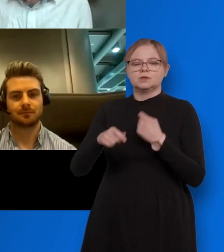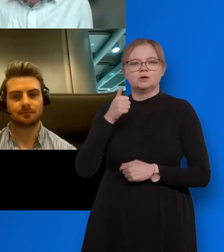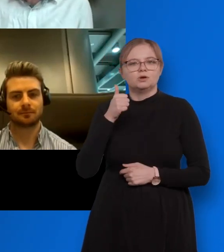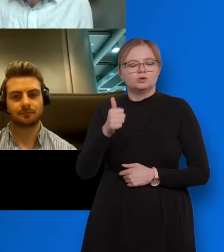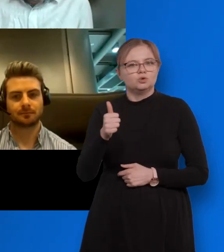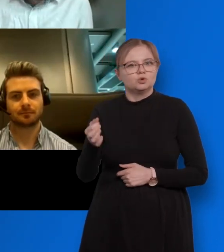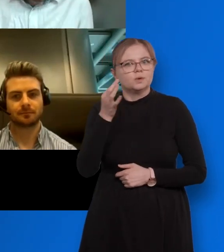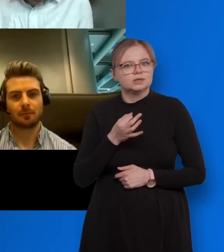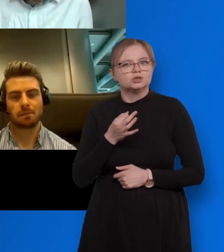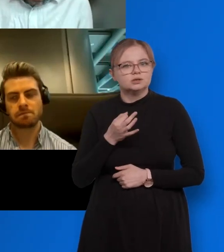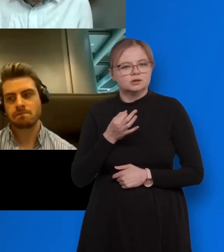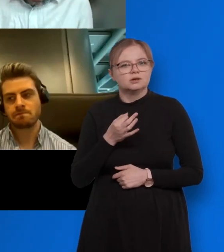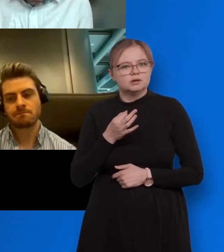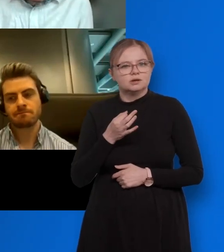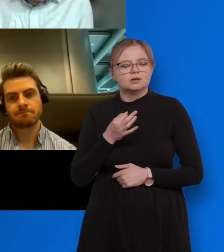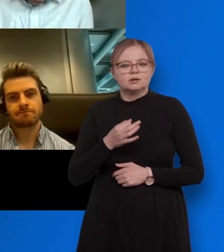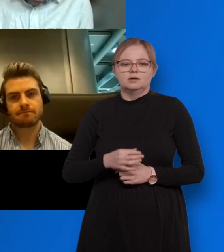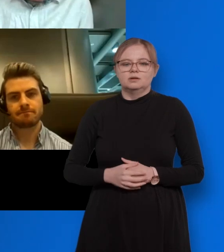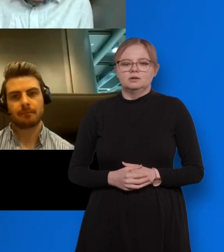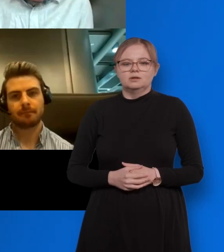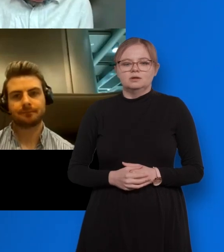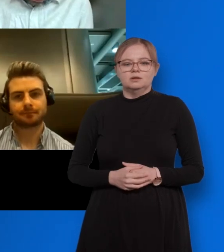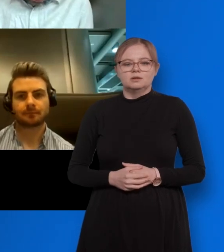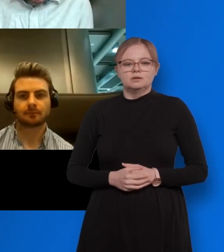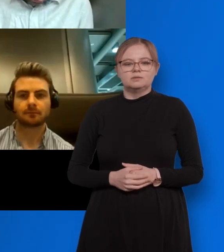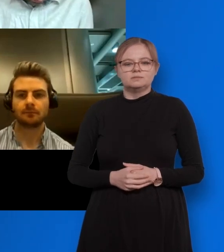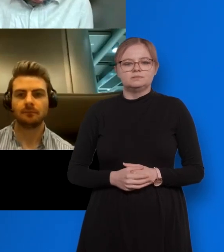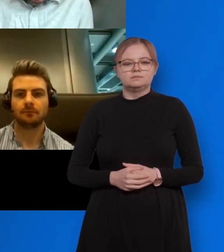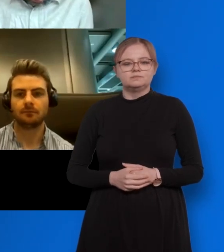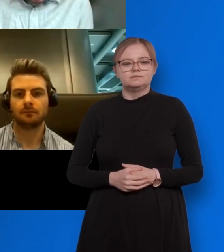think it actually loops a little bit to